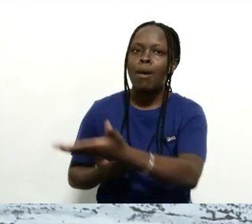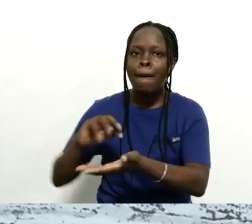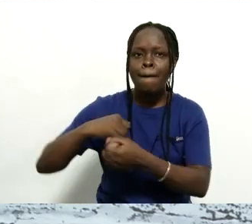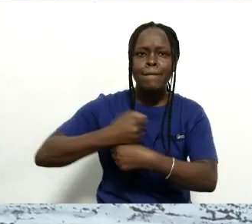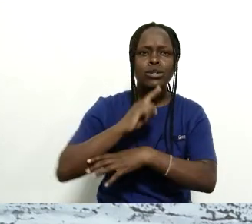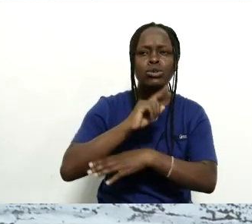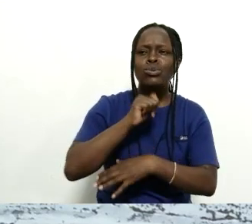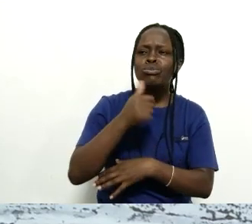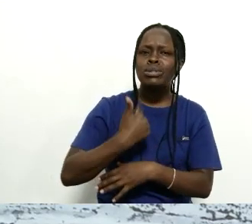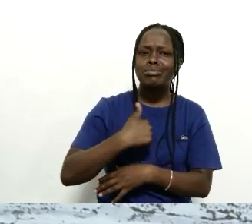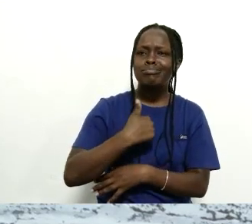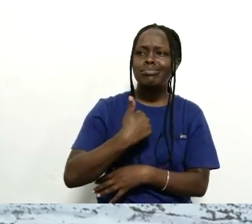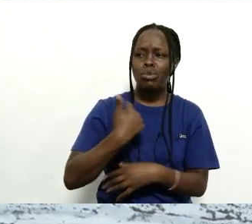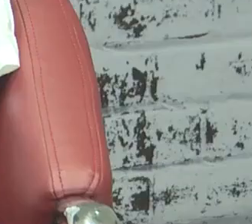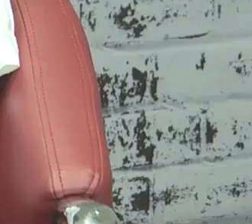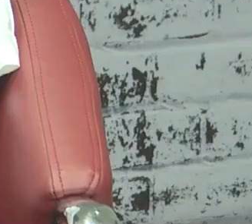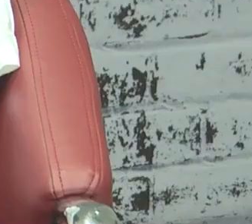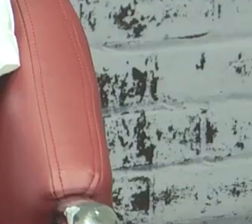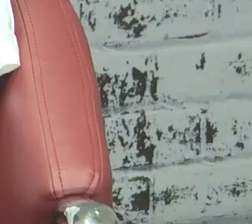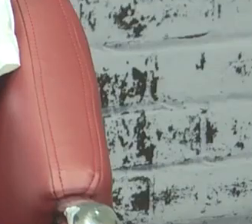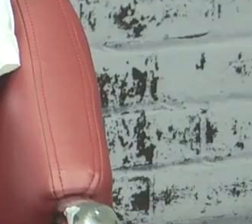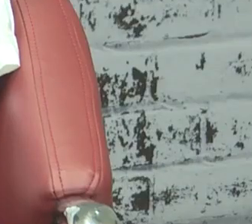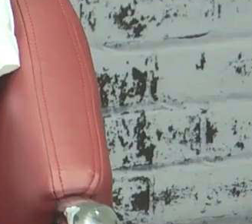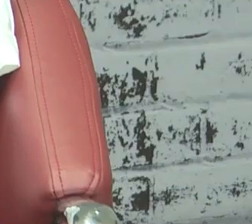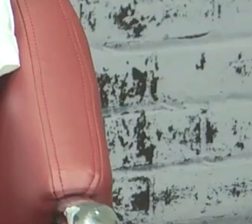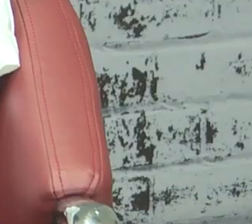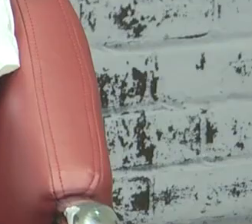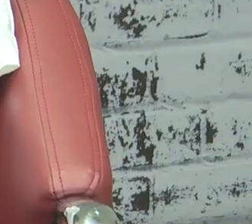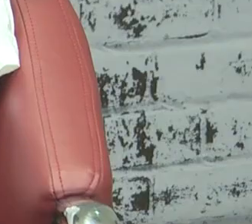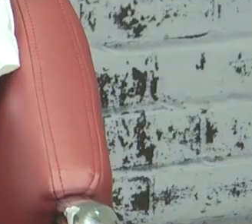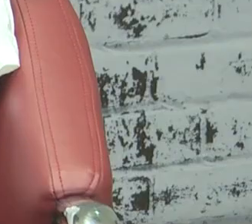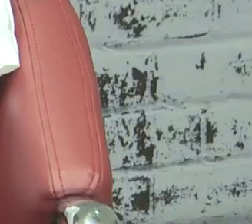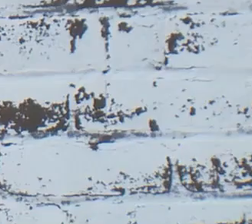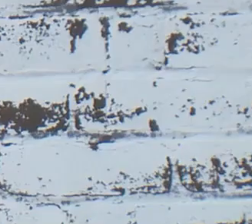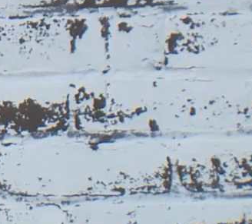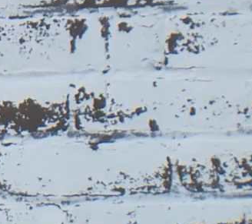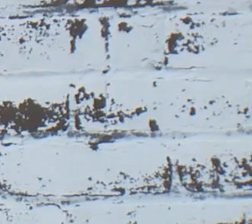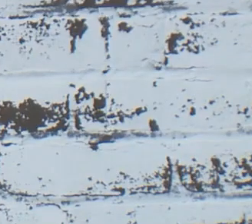talk, Danielle has mentioned about partnership. So just looking at the different partners,